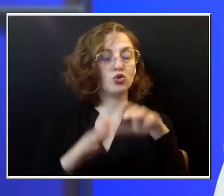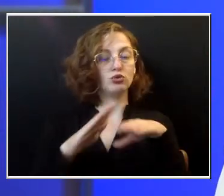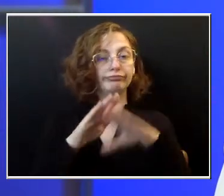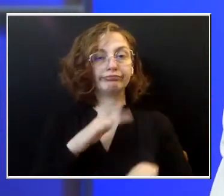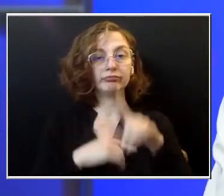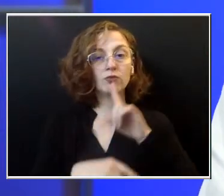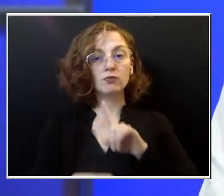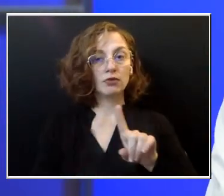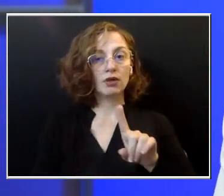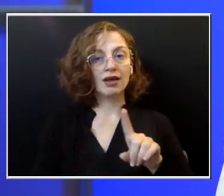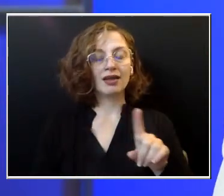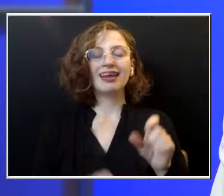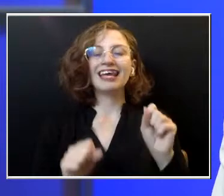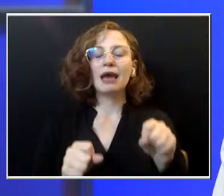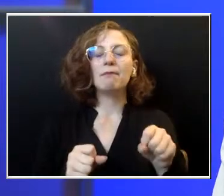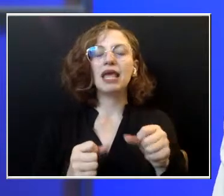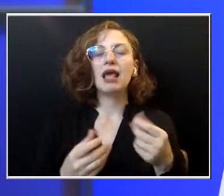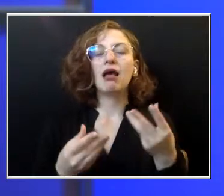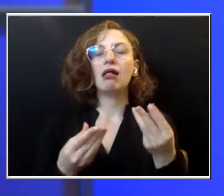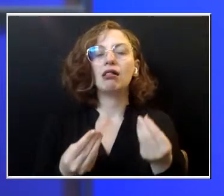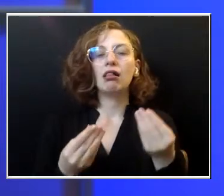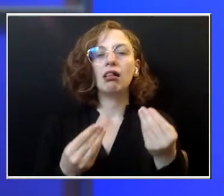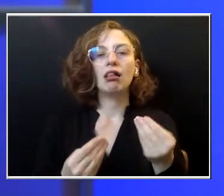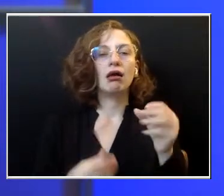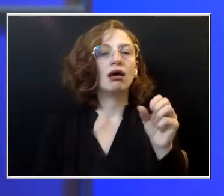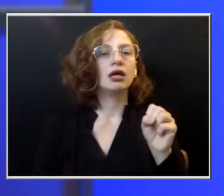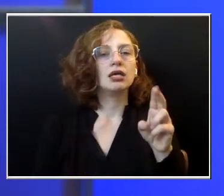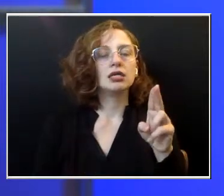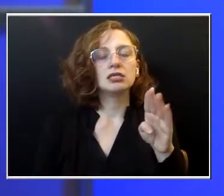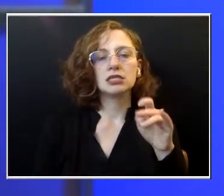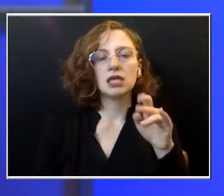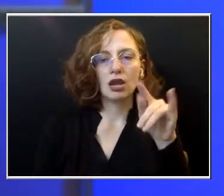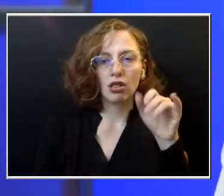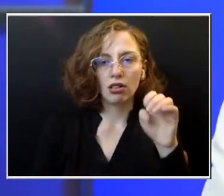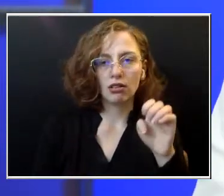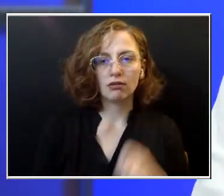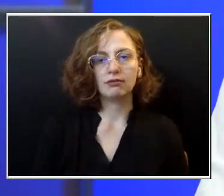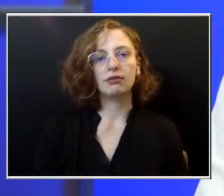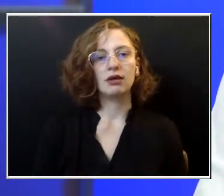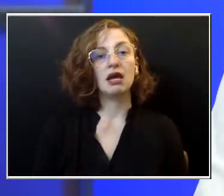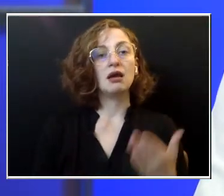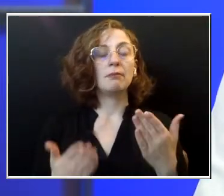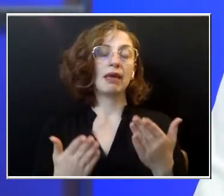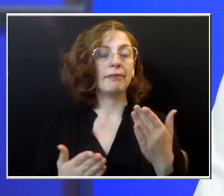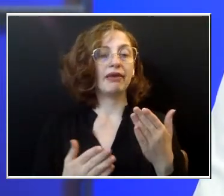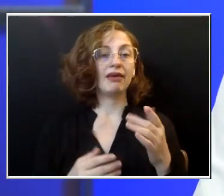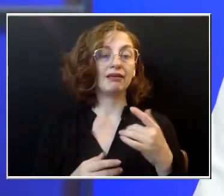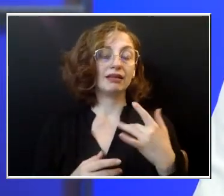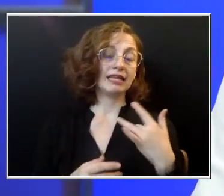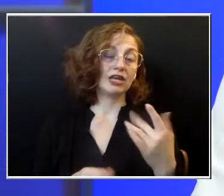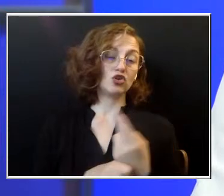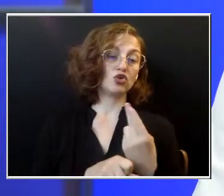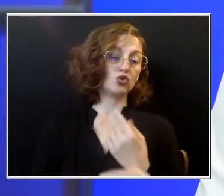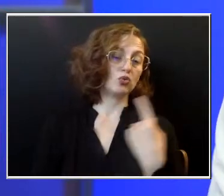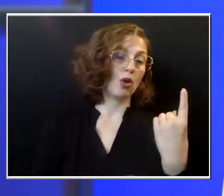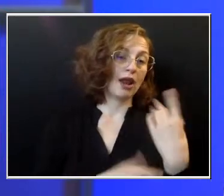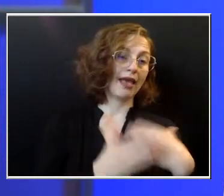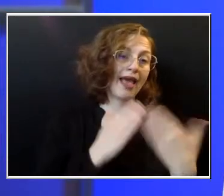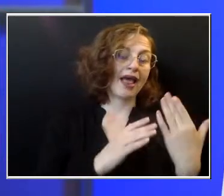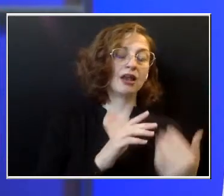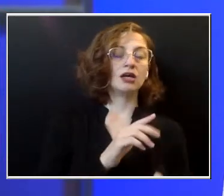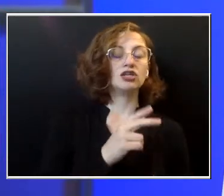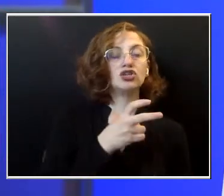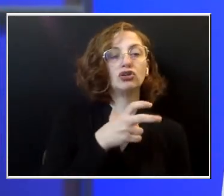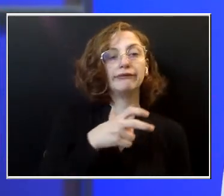having a different hand preference over time or a slight headache. So more sudden symptoms in older children or adults and